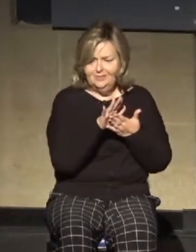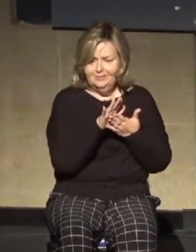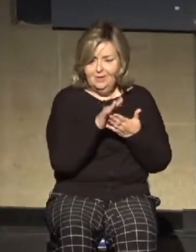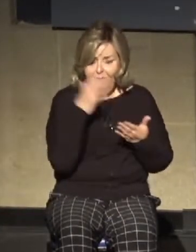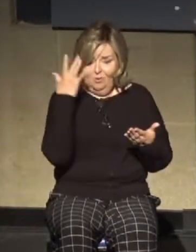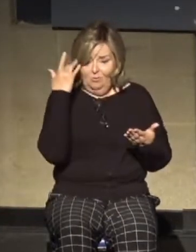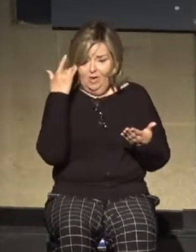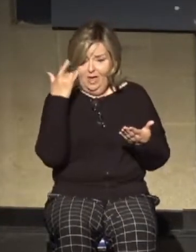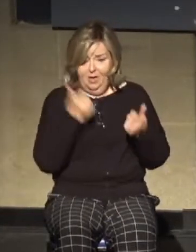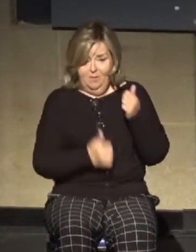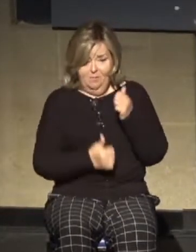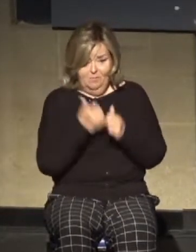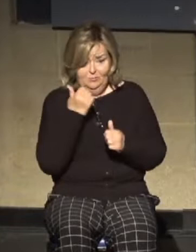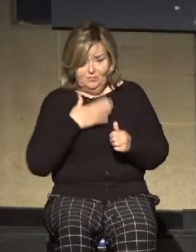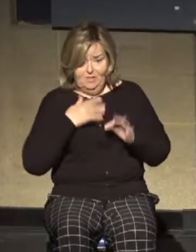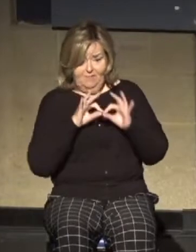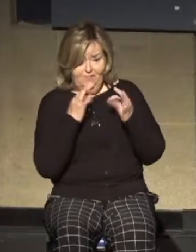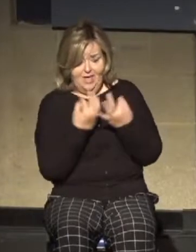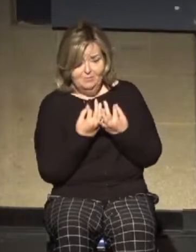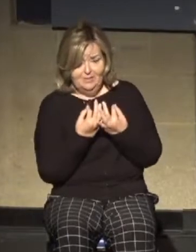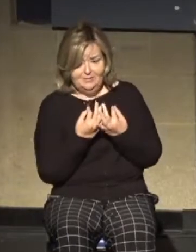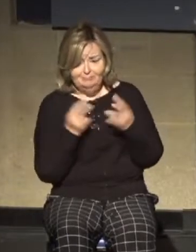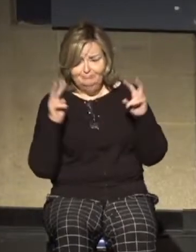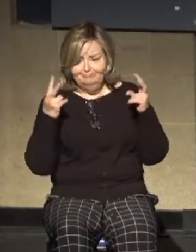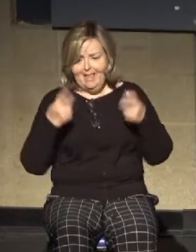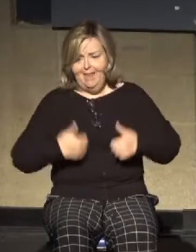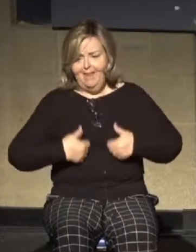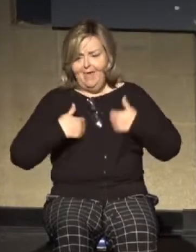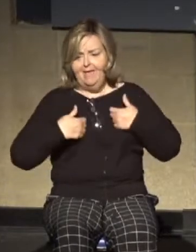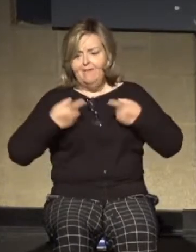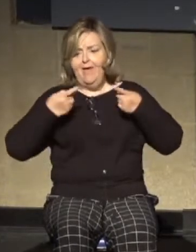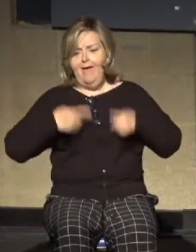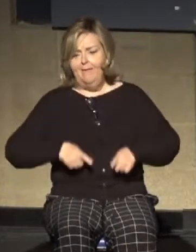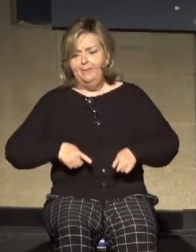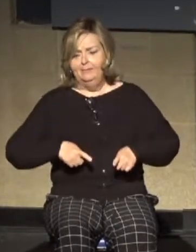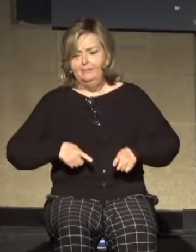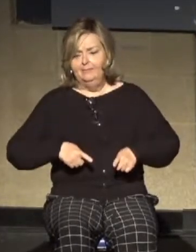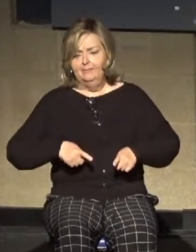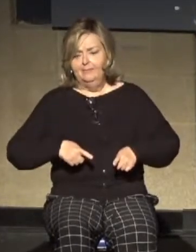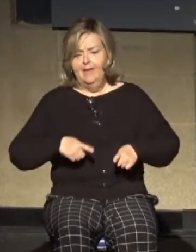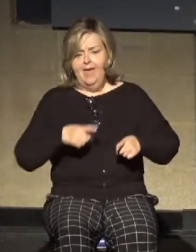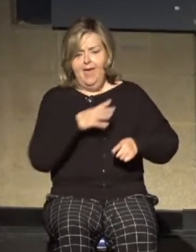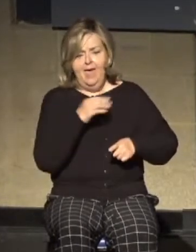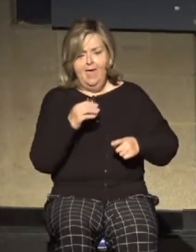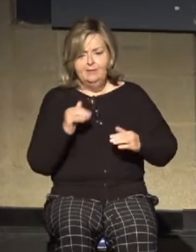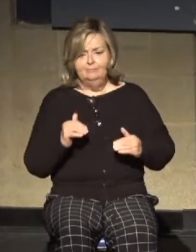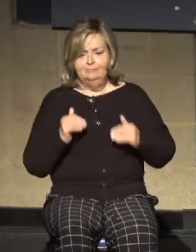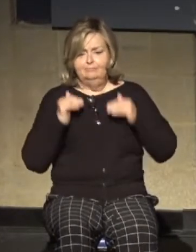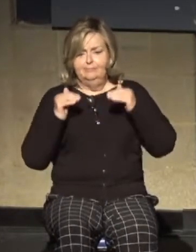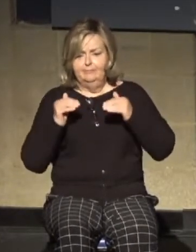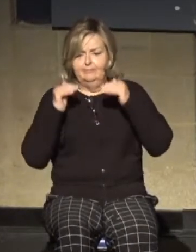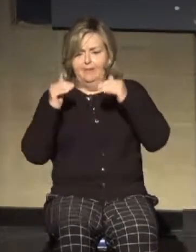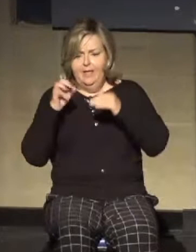Because for most of them, life kind of happened. And furthering their education seemed out of